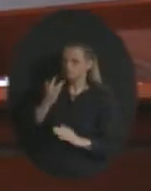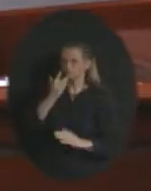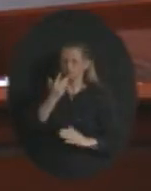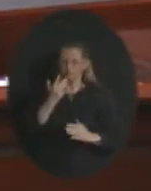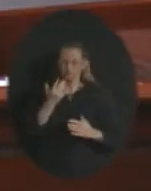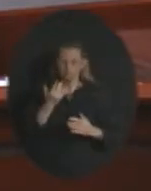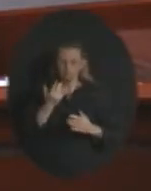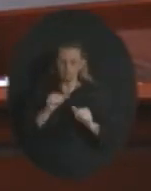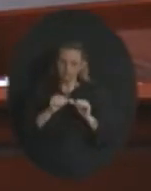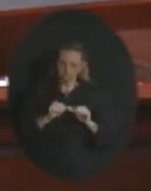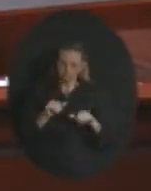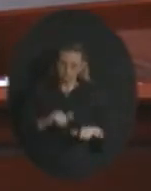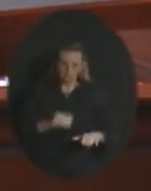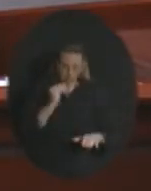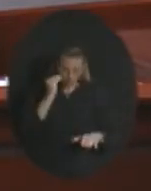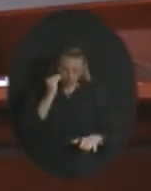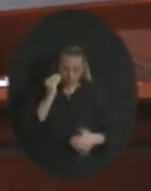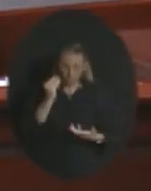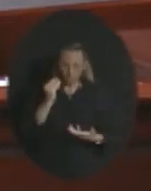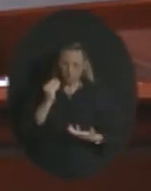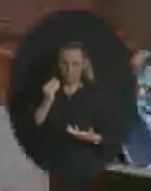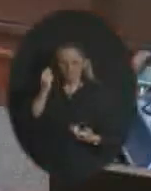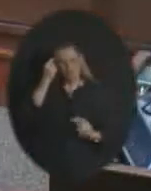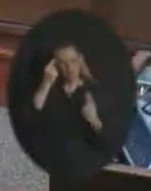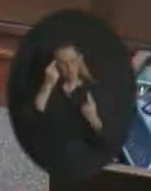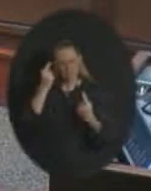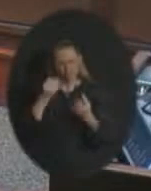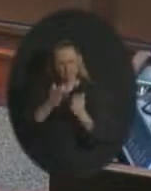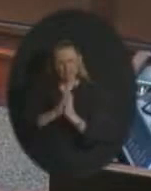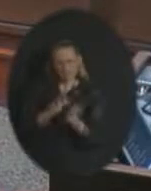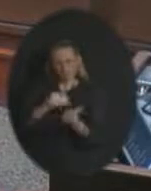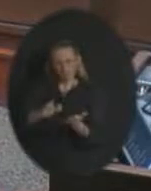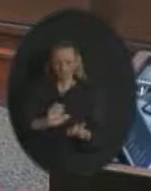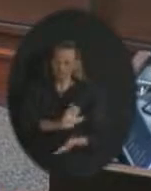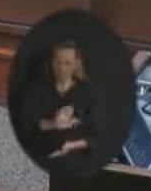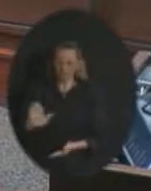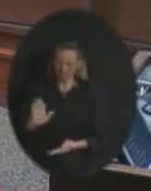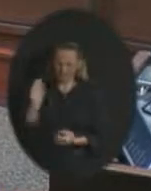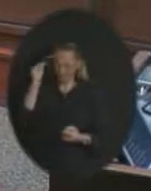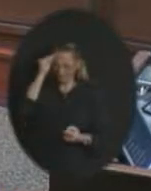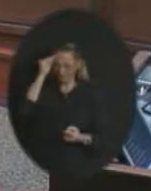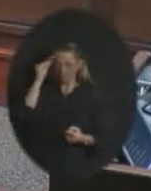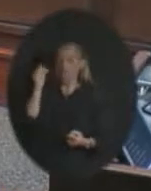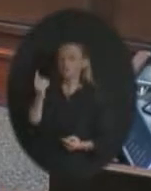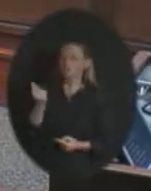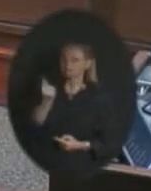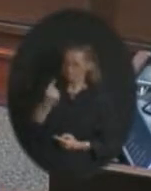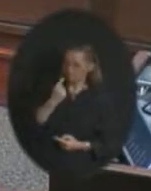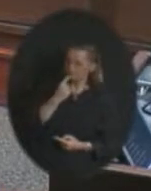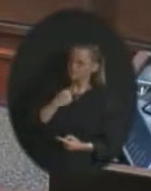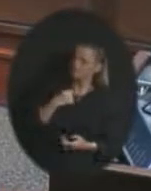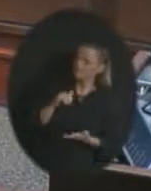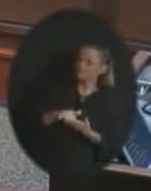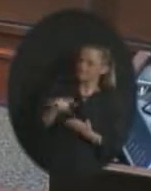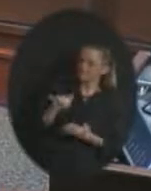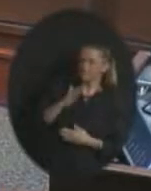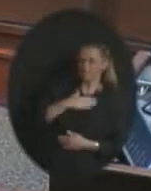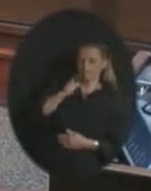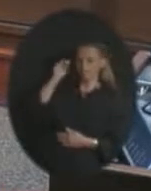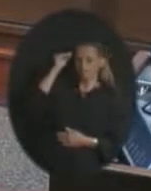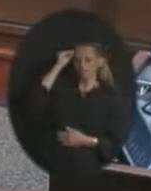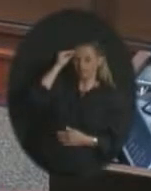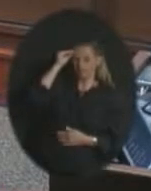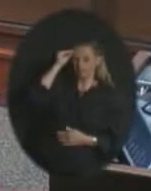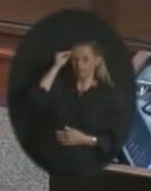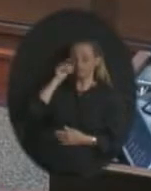home. Have we considered asking our students what their priorities are? You know, that was something else somebody had shared. And my opinion, what